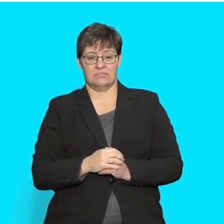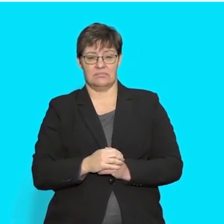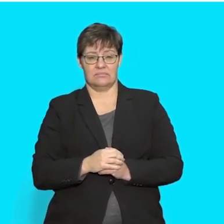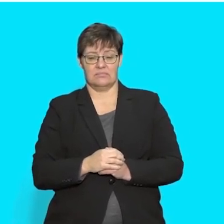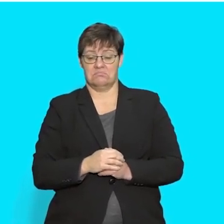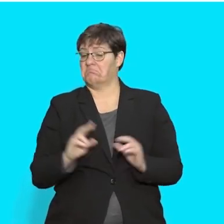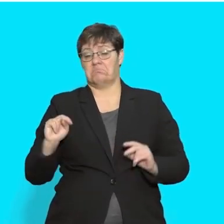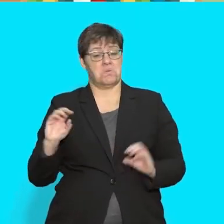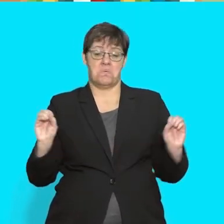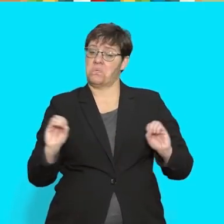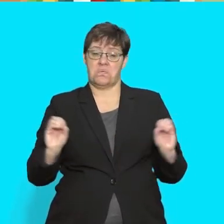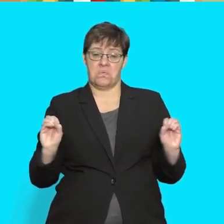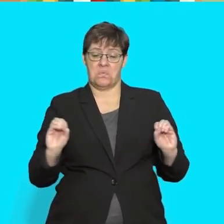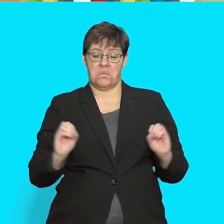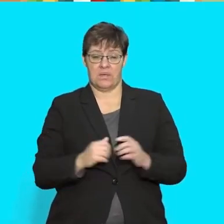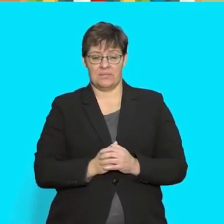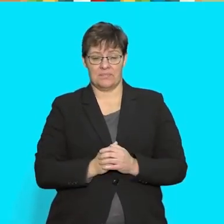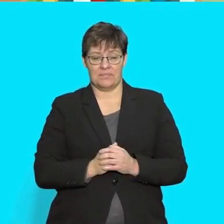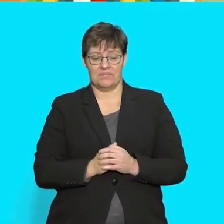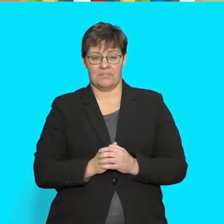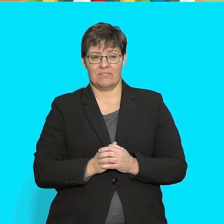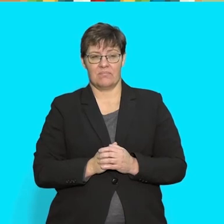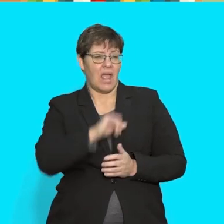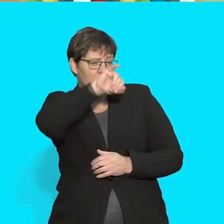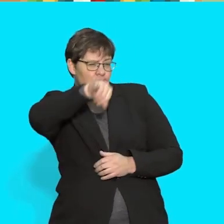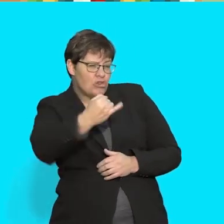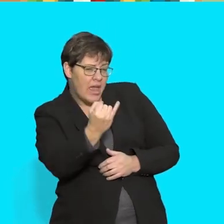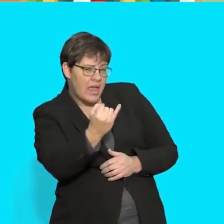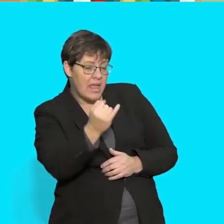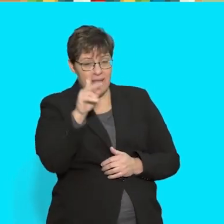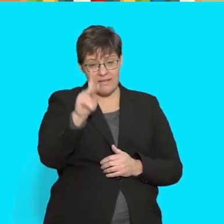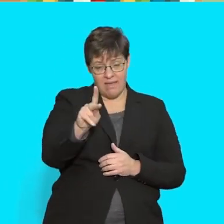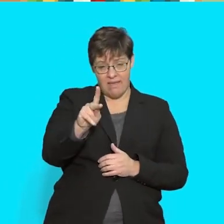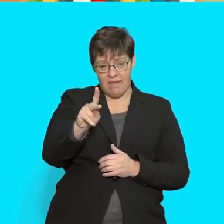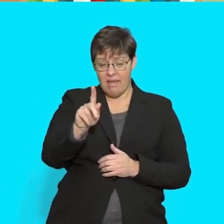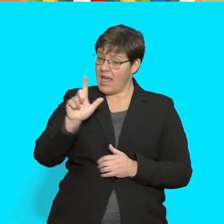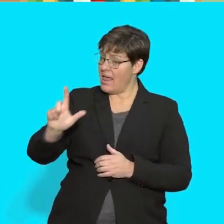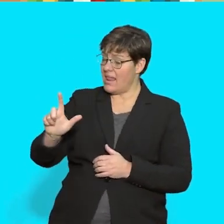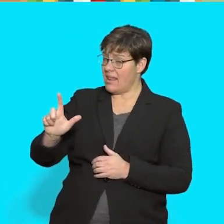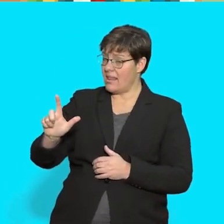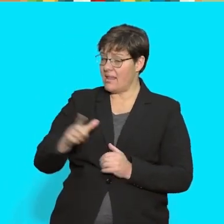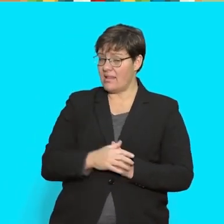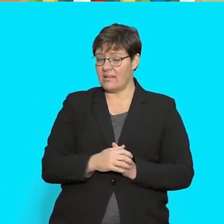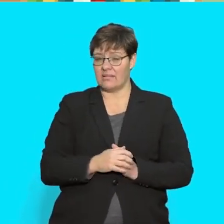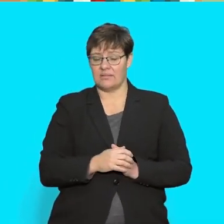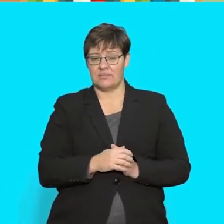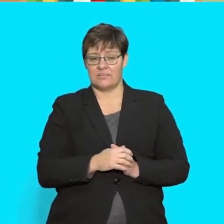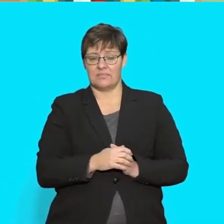No, there are not. What about J, K, or L?